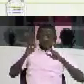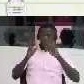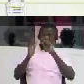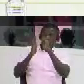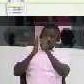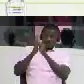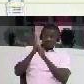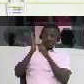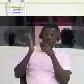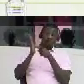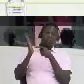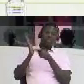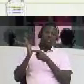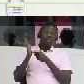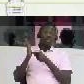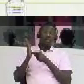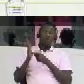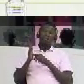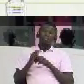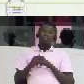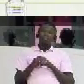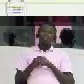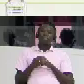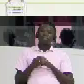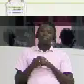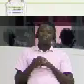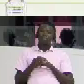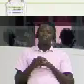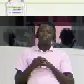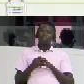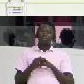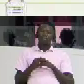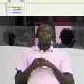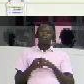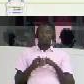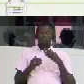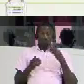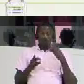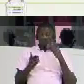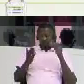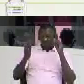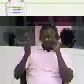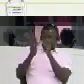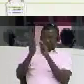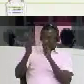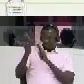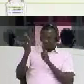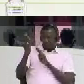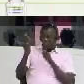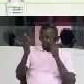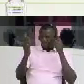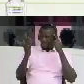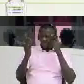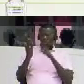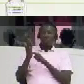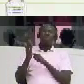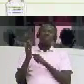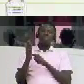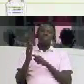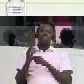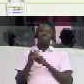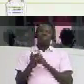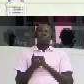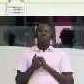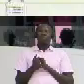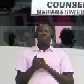a disciplinary code of the Gambia Police Force. si boobu leen di sukkandiku. That is where we rely on.